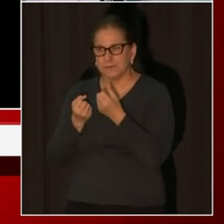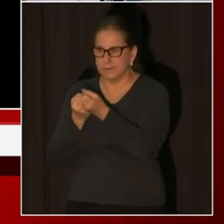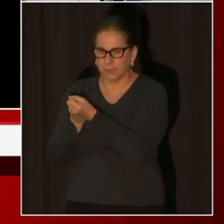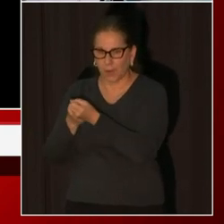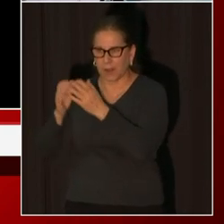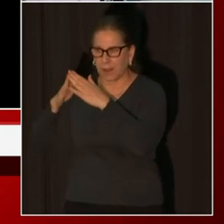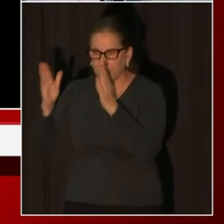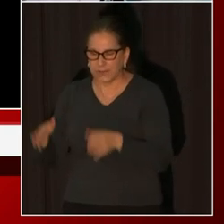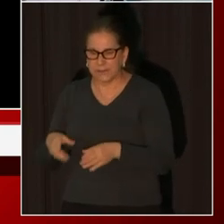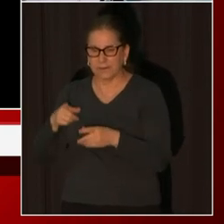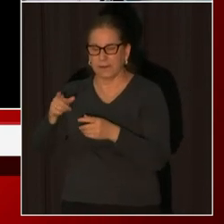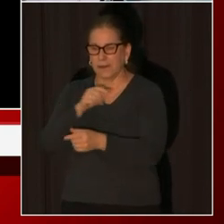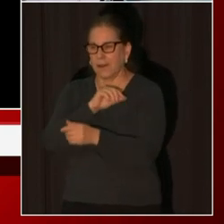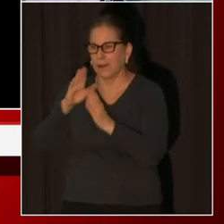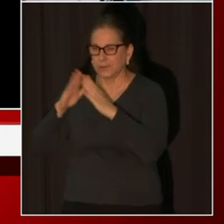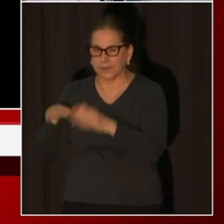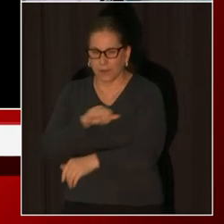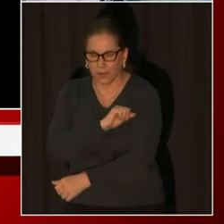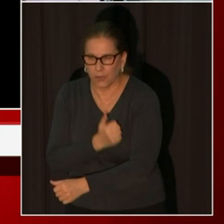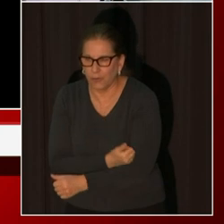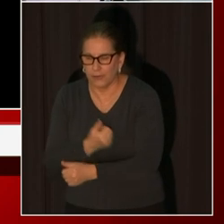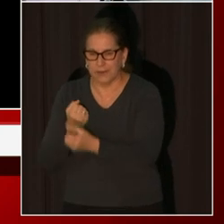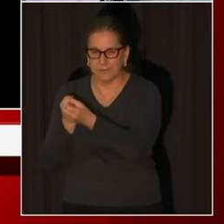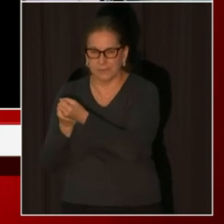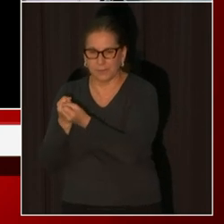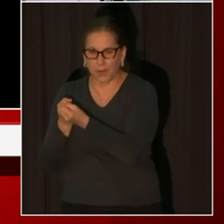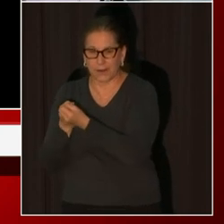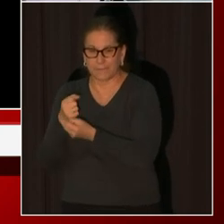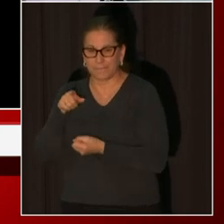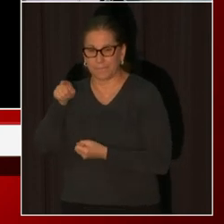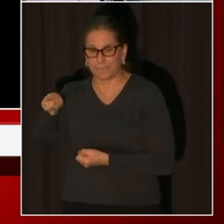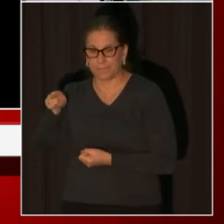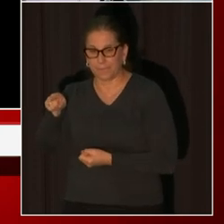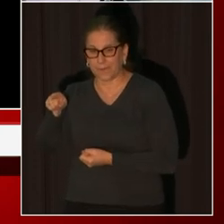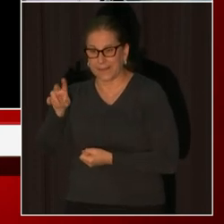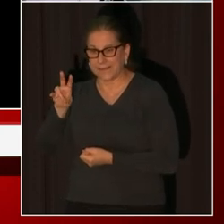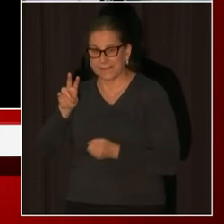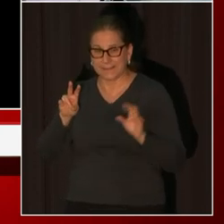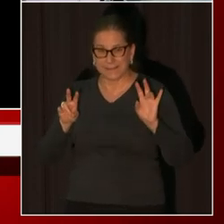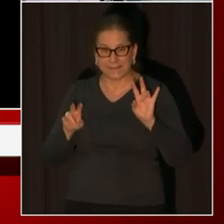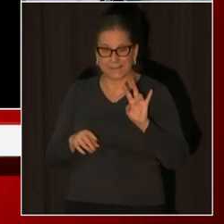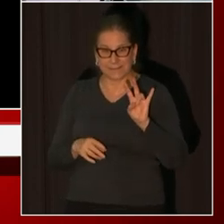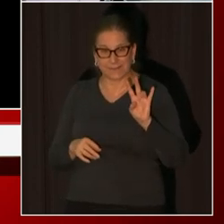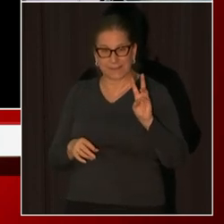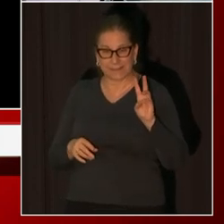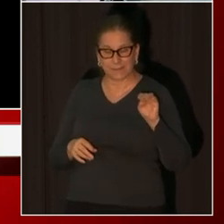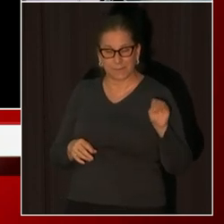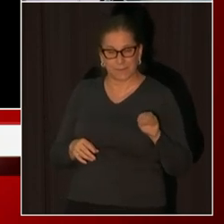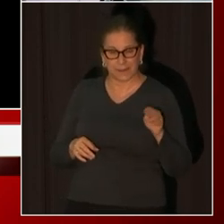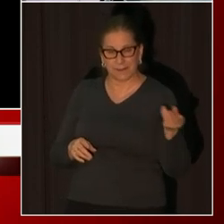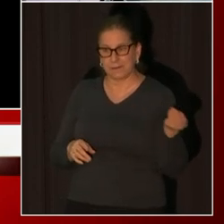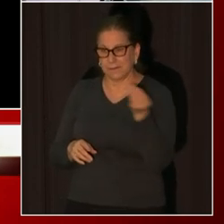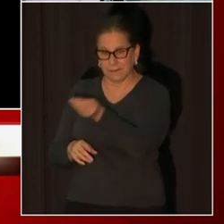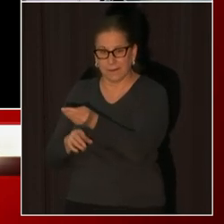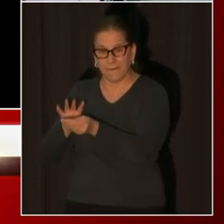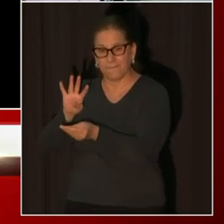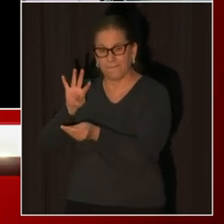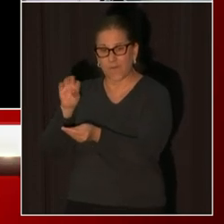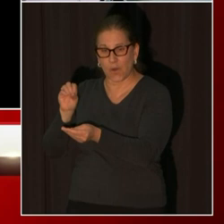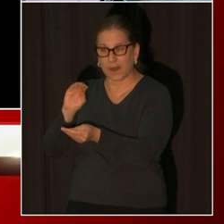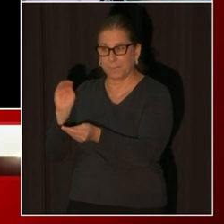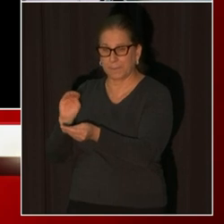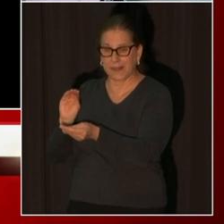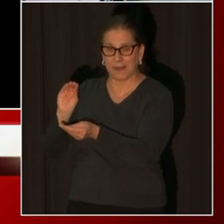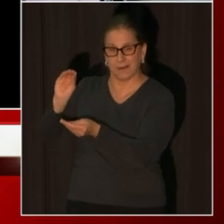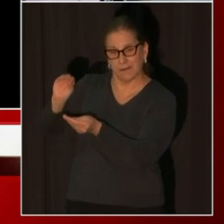portfolio. Of that $76 million, $40 million is allocated for the investments in the state of good repair,